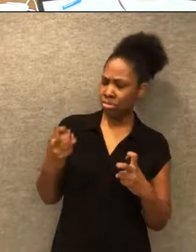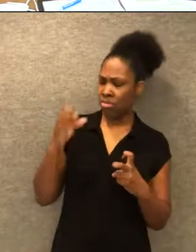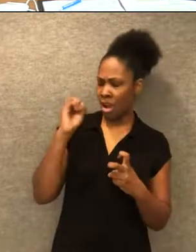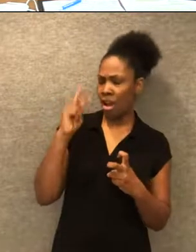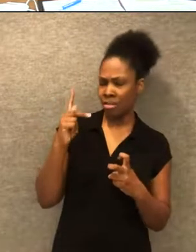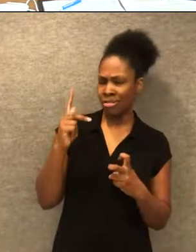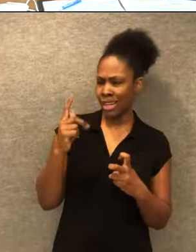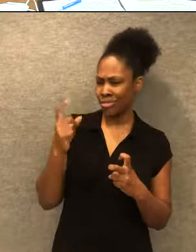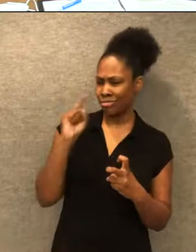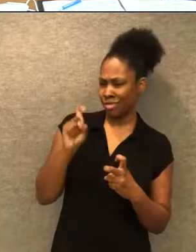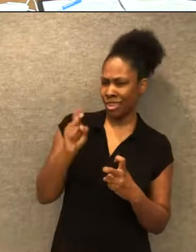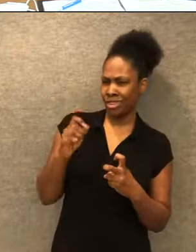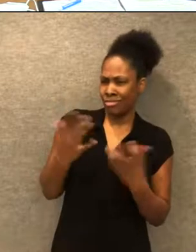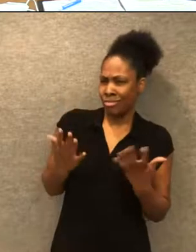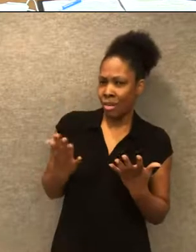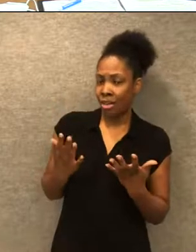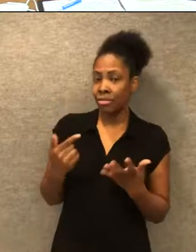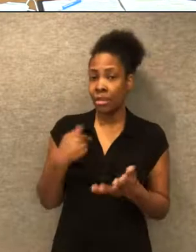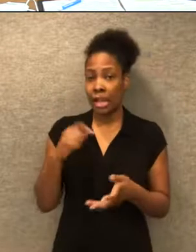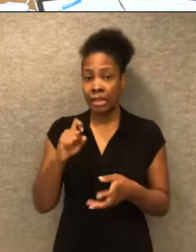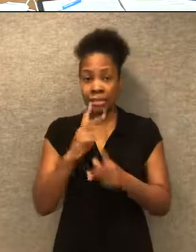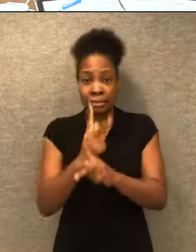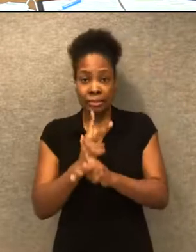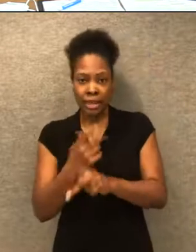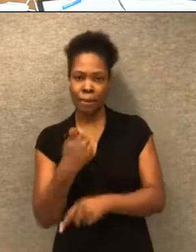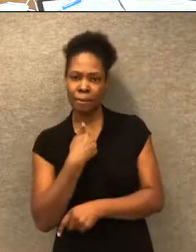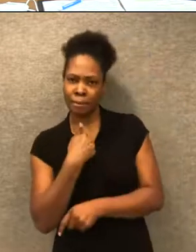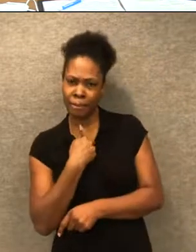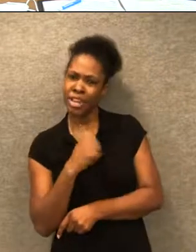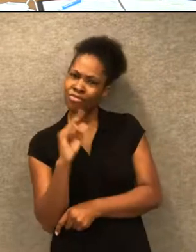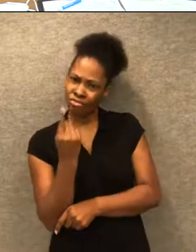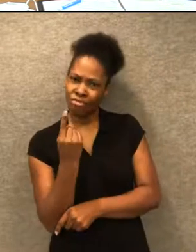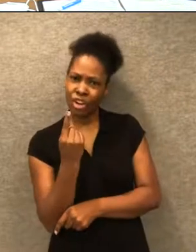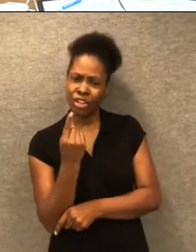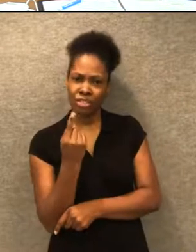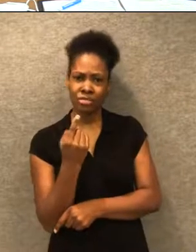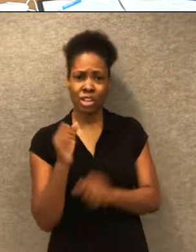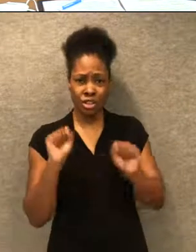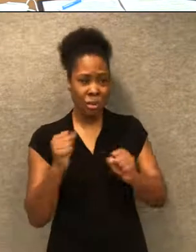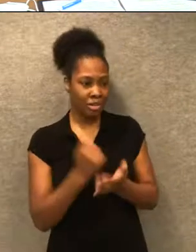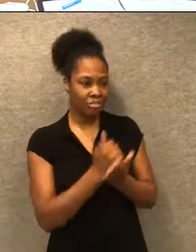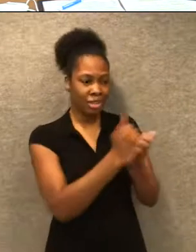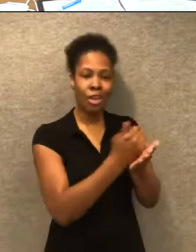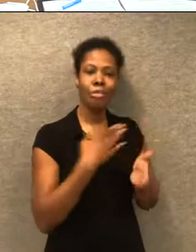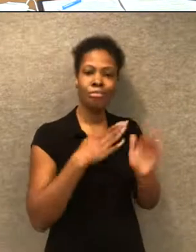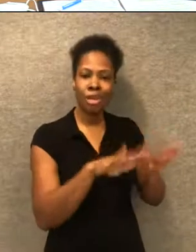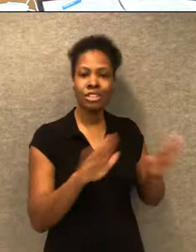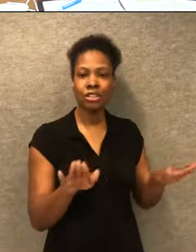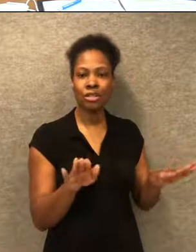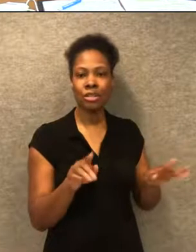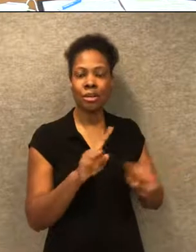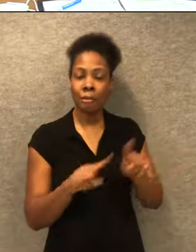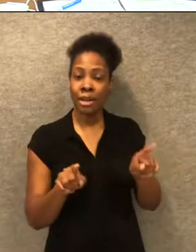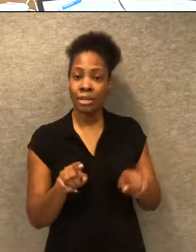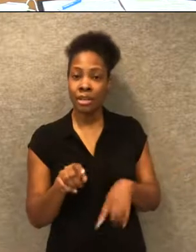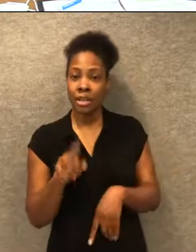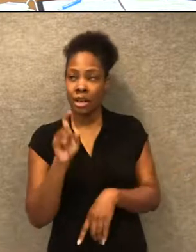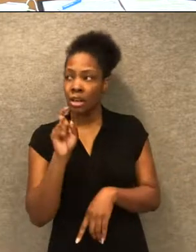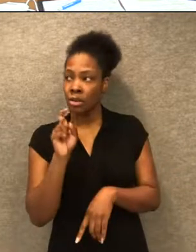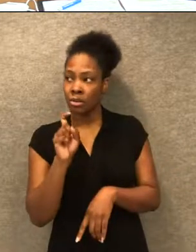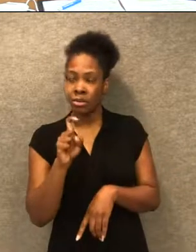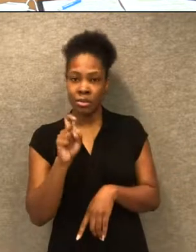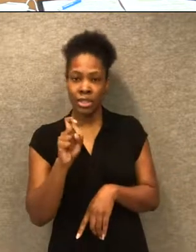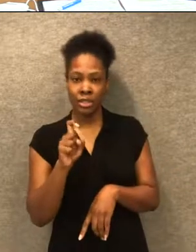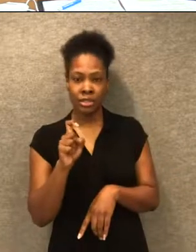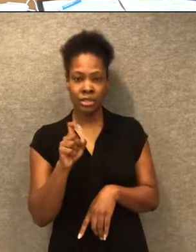myself first in order for me to be even more available to my children. But I think we have to be looking at, number one,